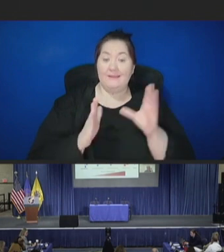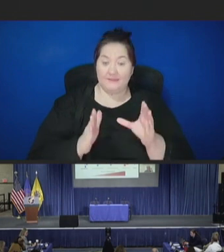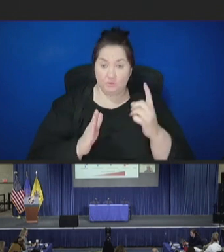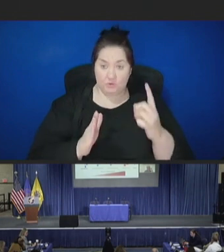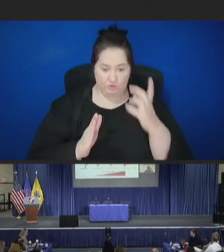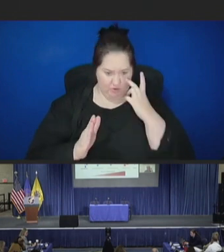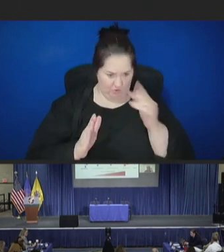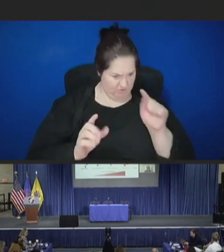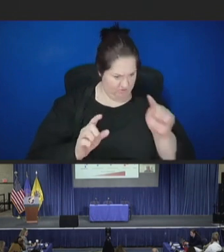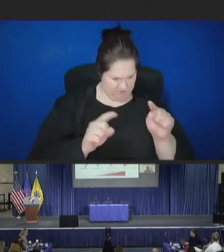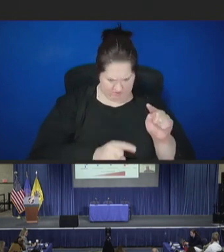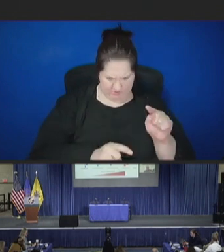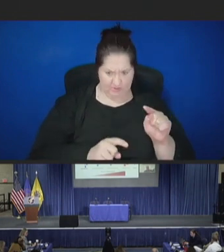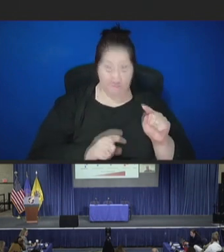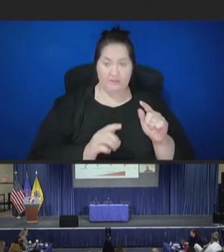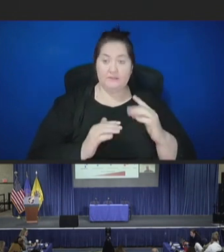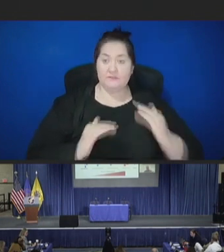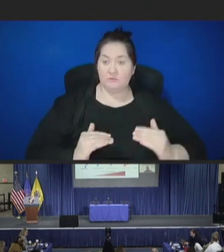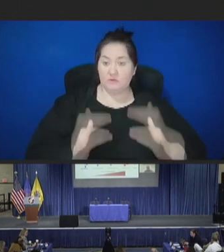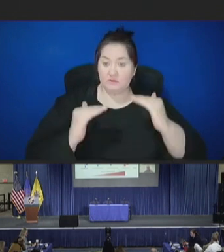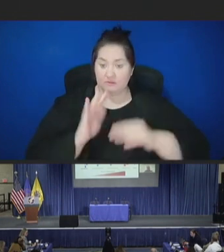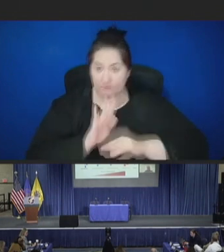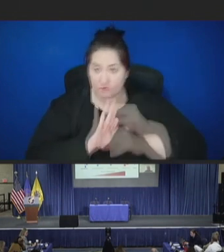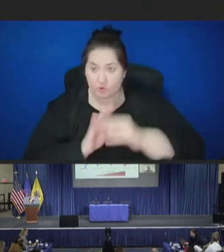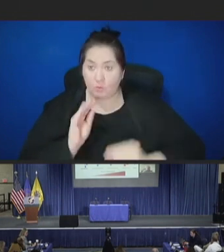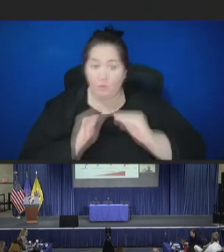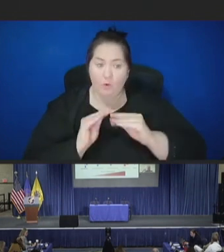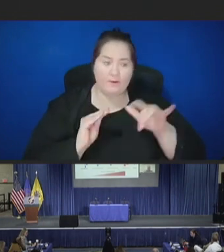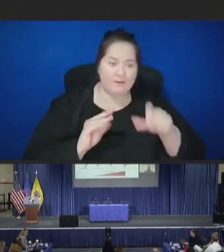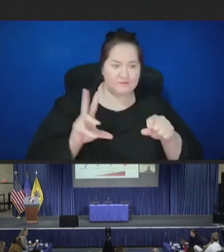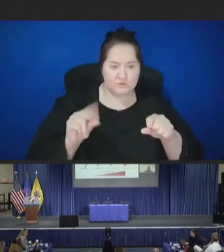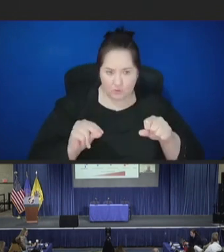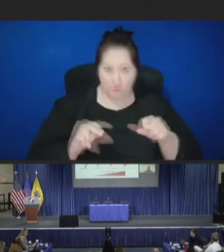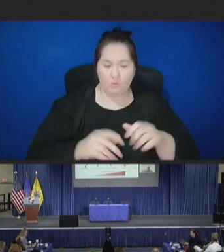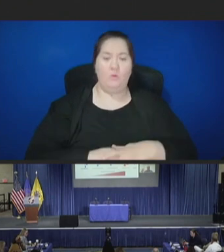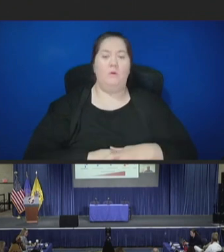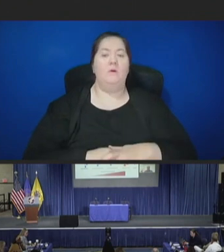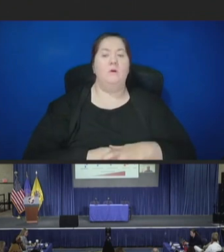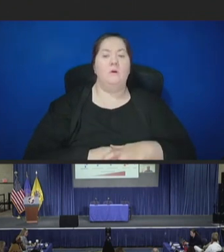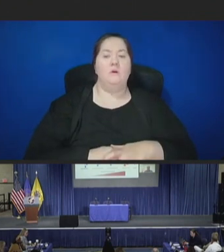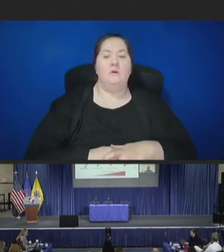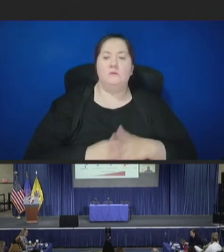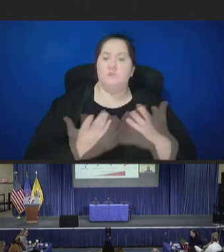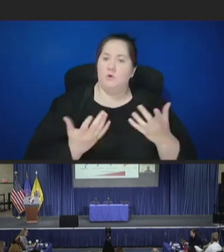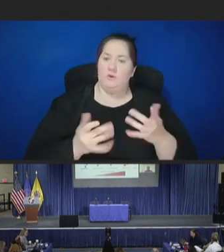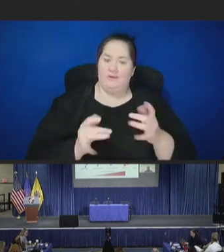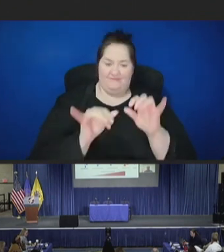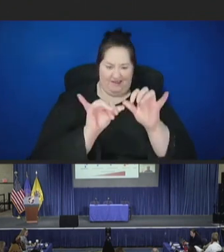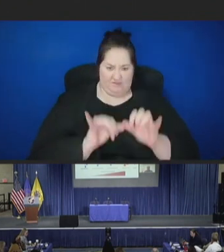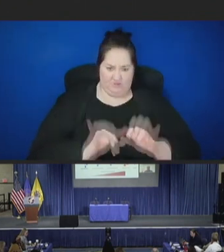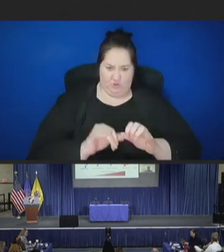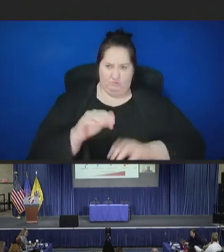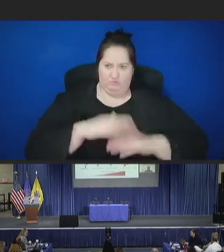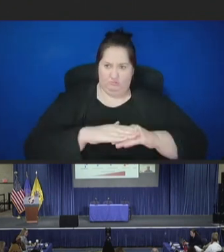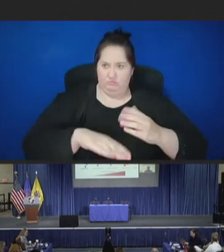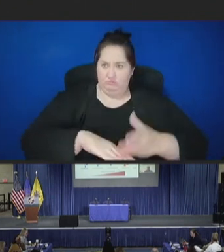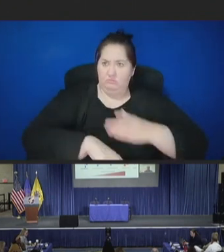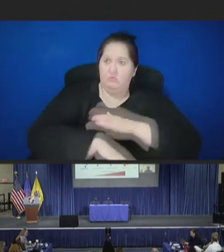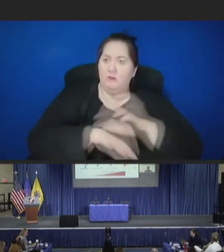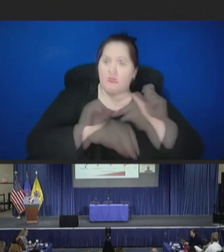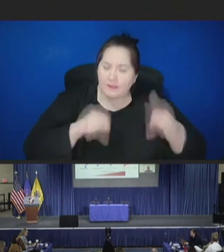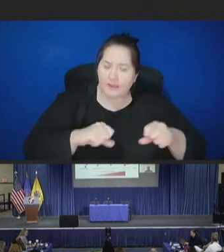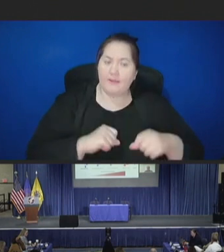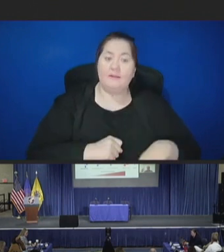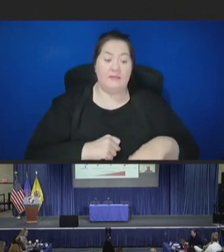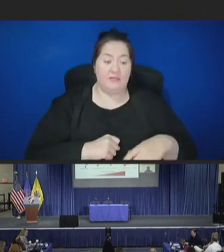can tell, did we advance the maturation further? So it really allows for engineering optimization, and you can answer yes or no. And if